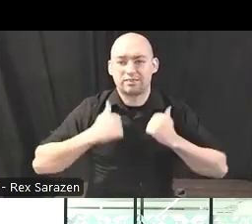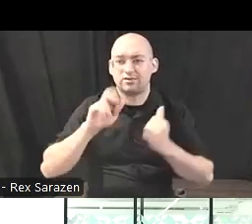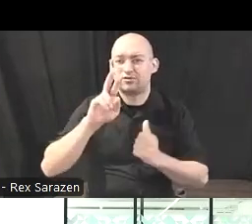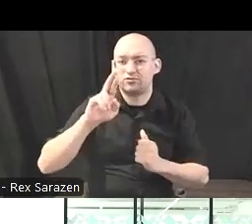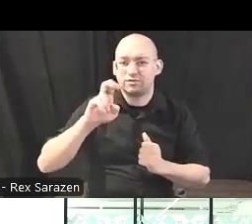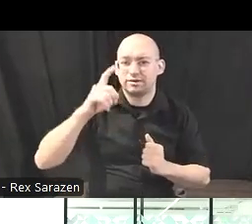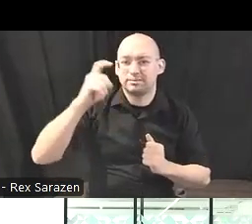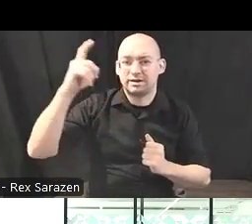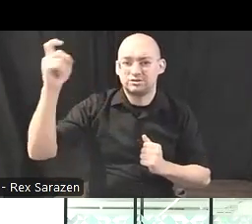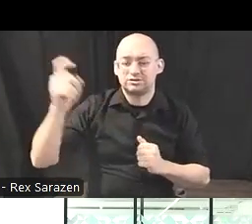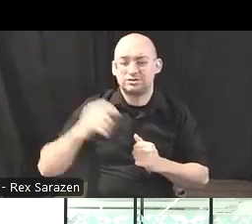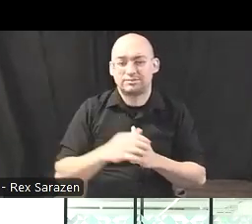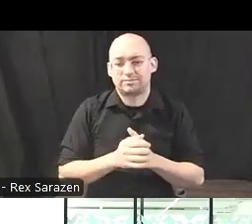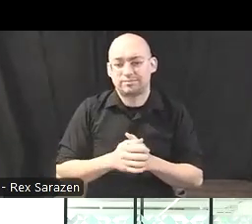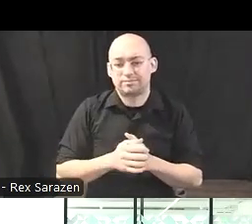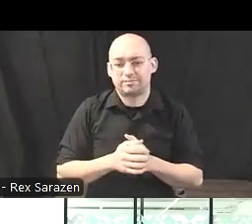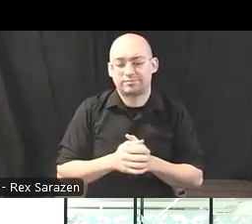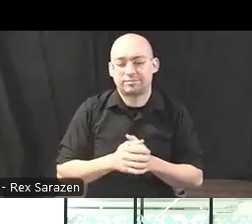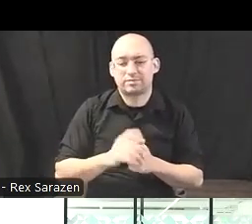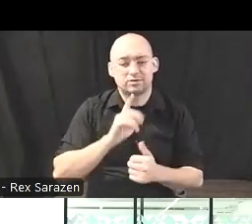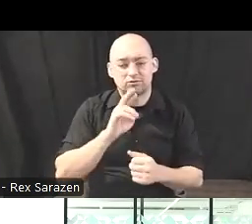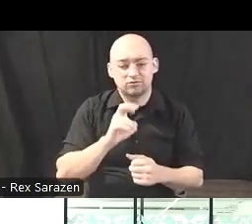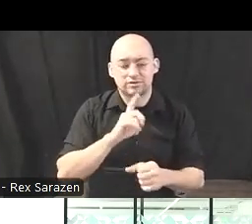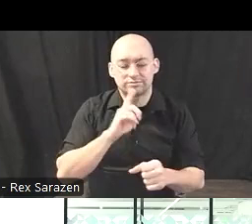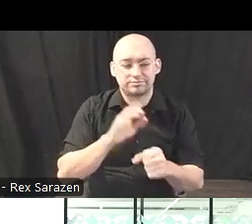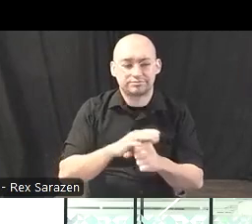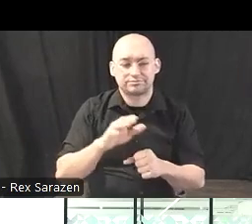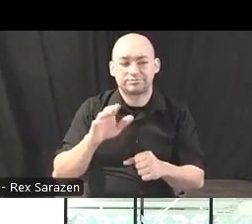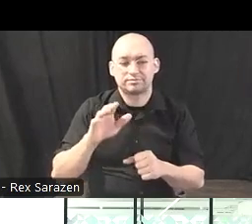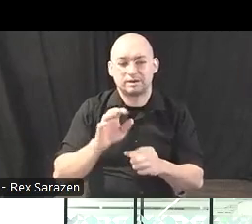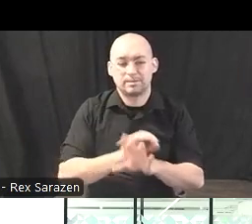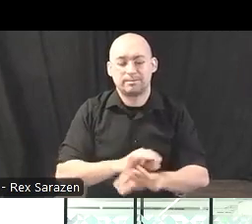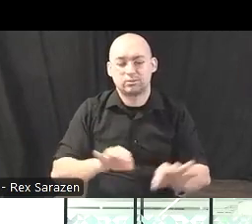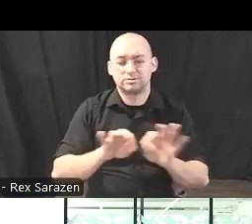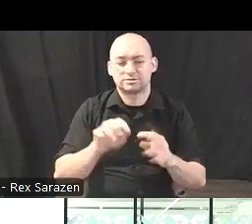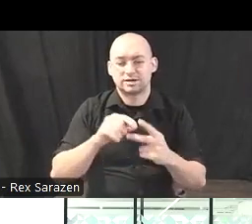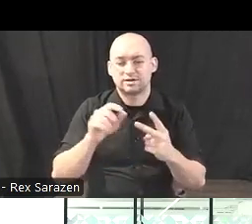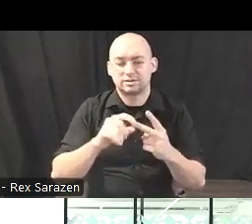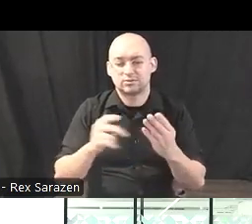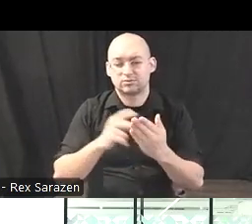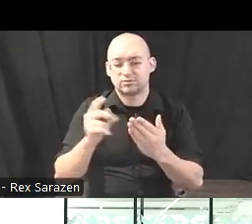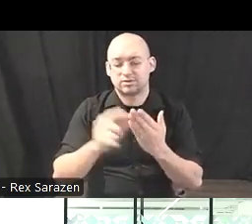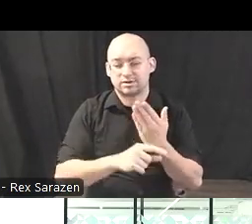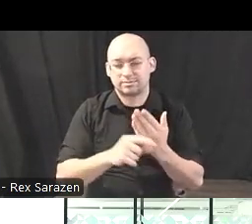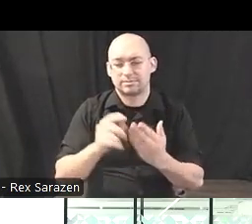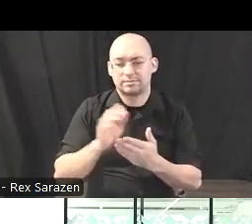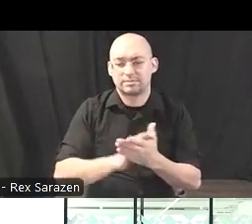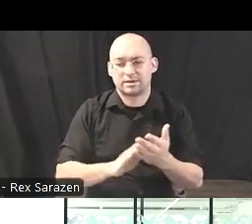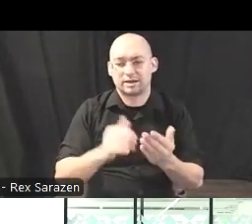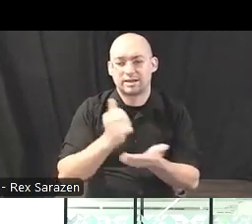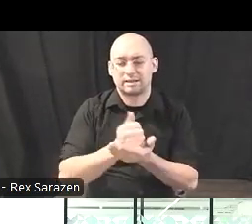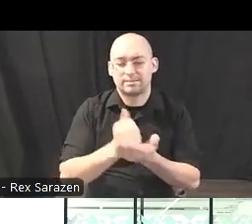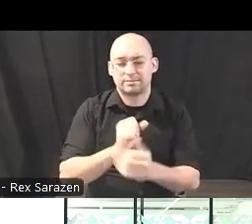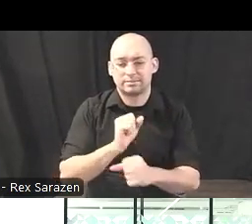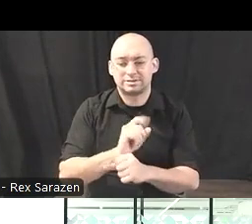just really recommitting the importance of the CalAIM program in helping ensure that we have a